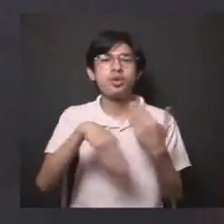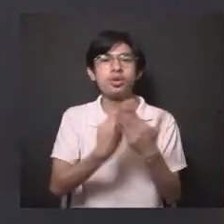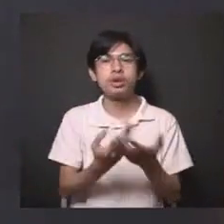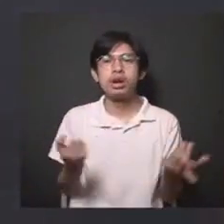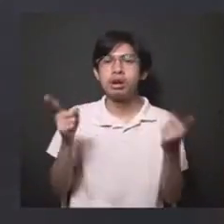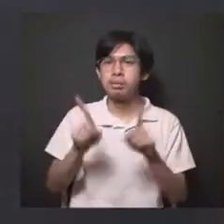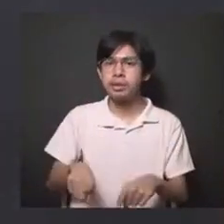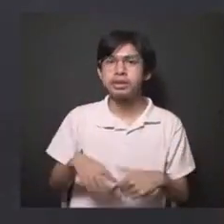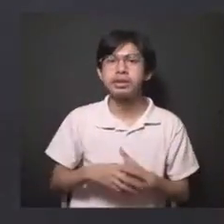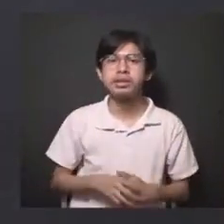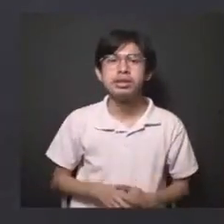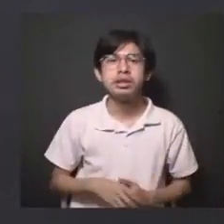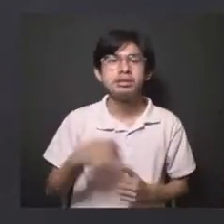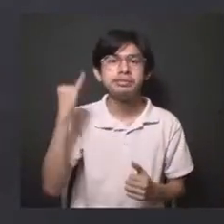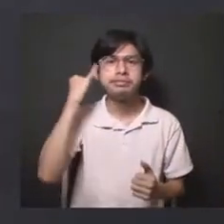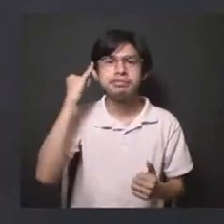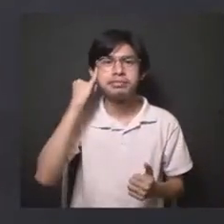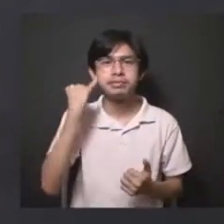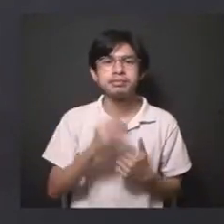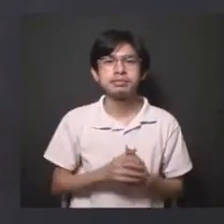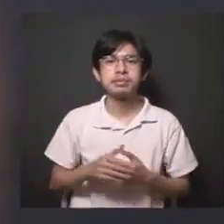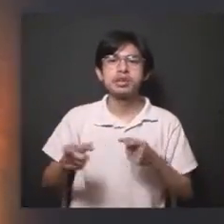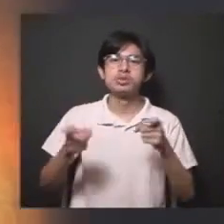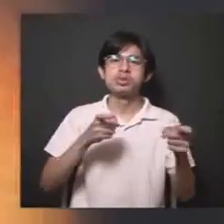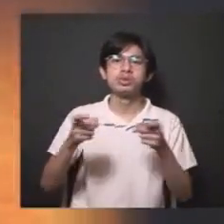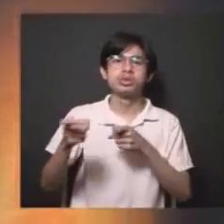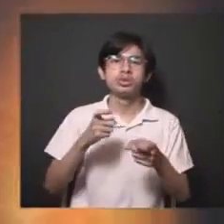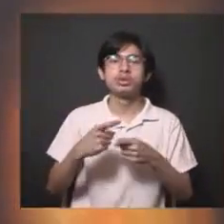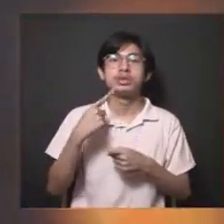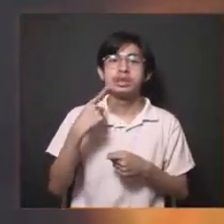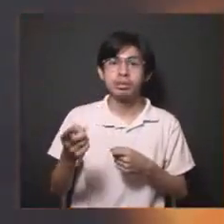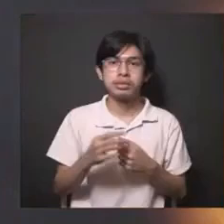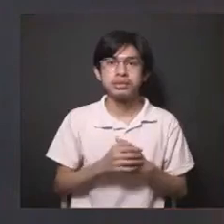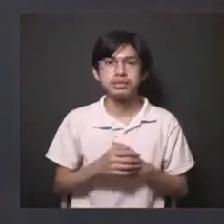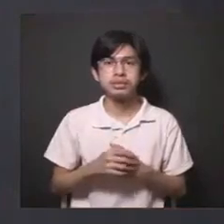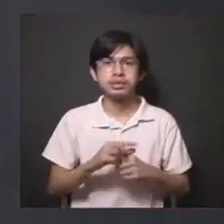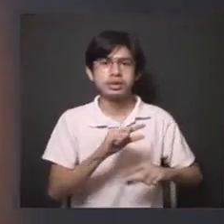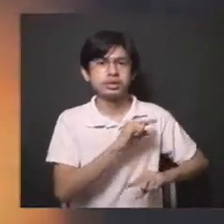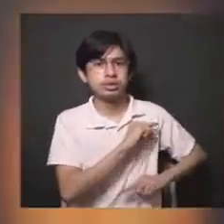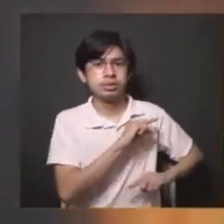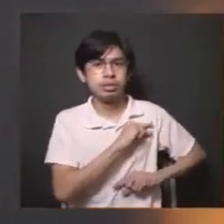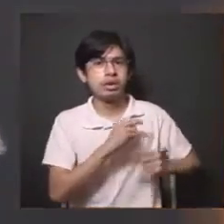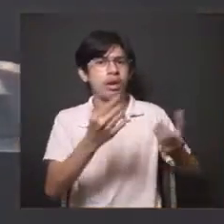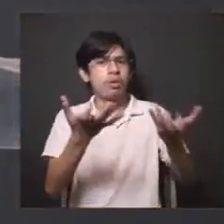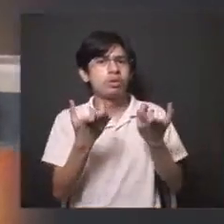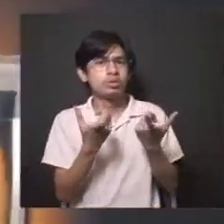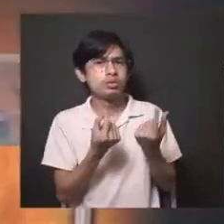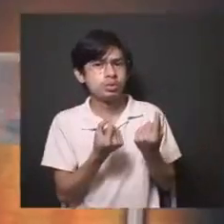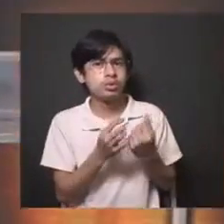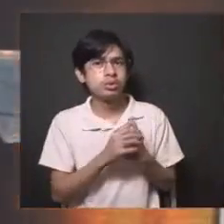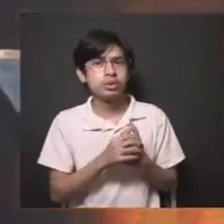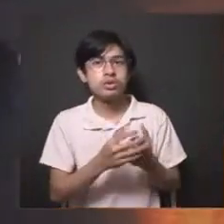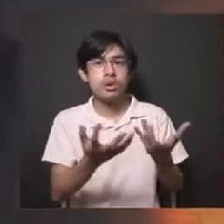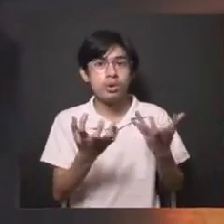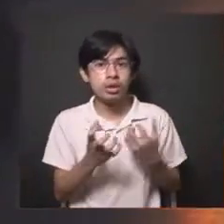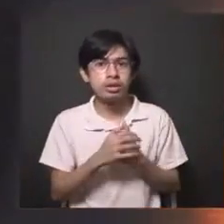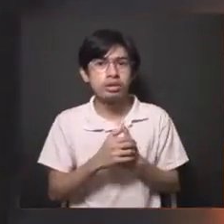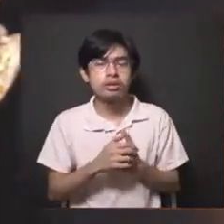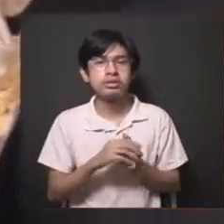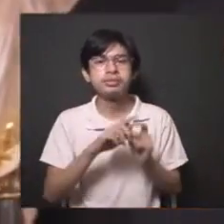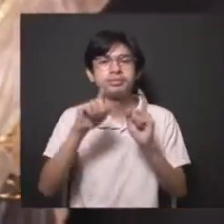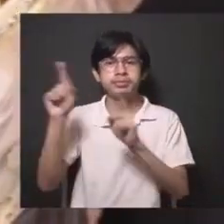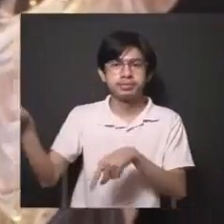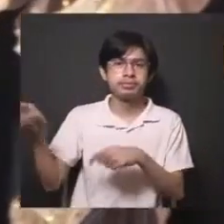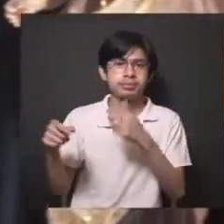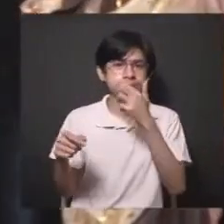being in charge, says to his soldiers, "Here's what I want you to do. I want you to go and fill up the sacks with grains